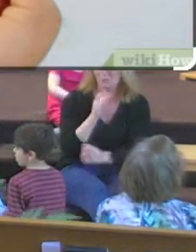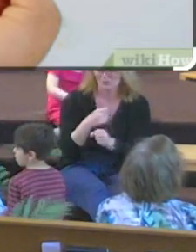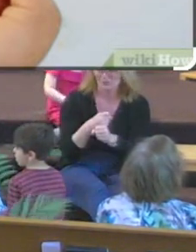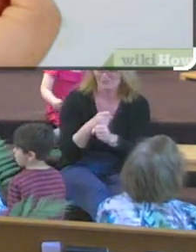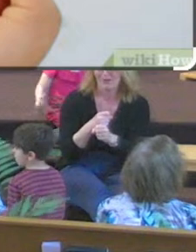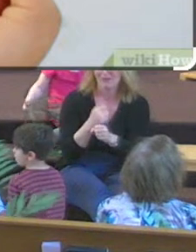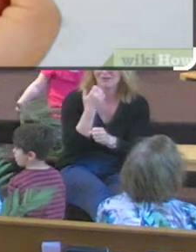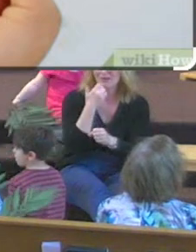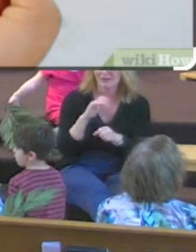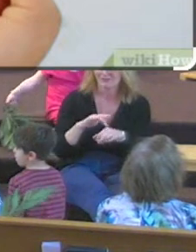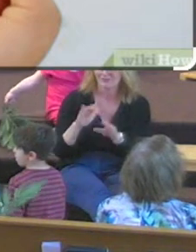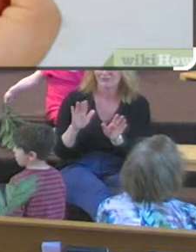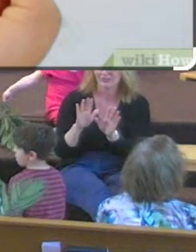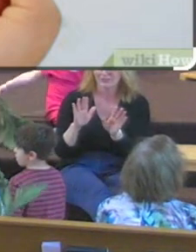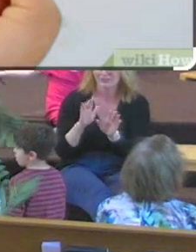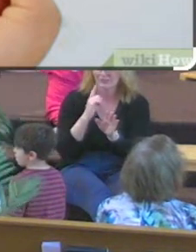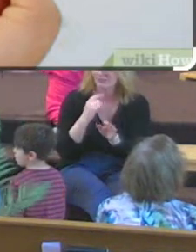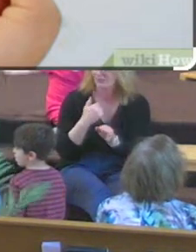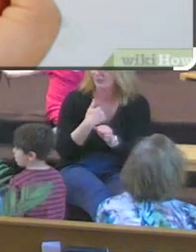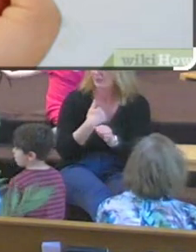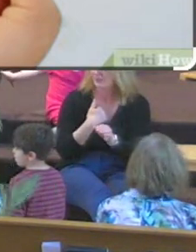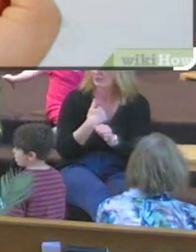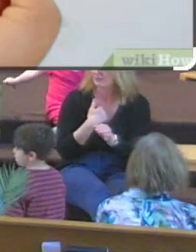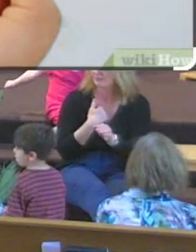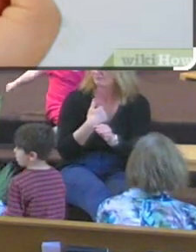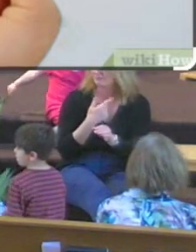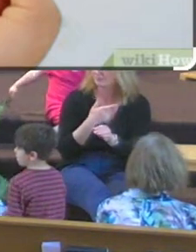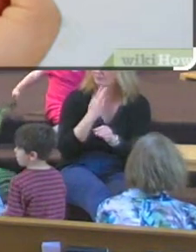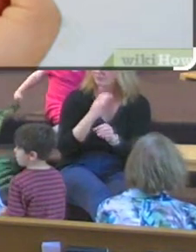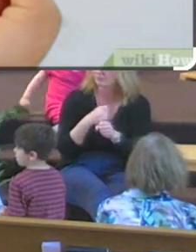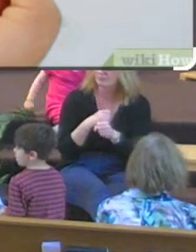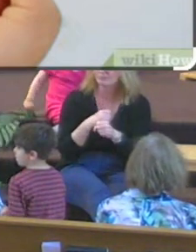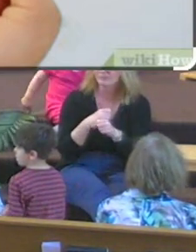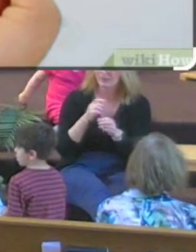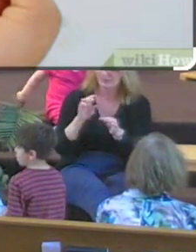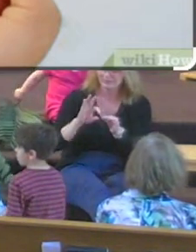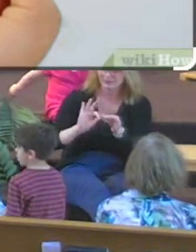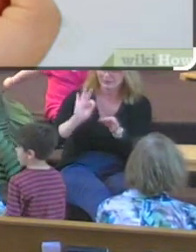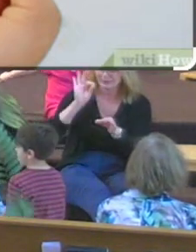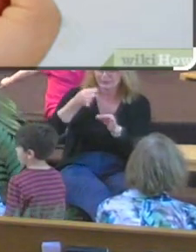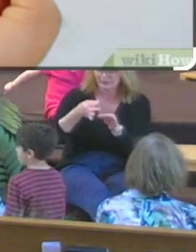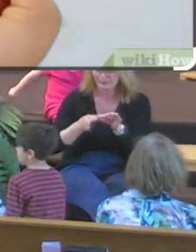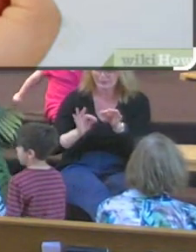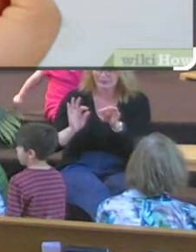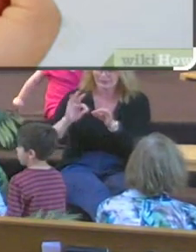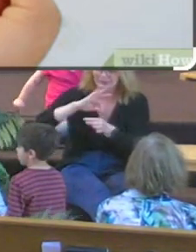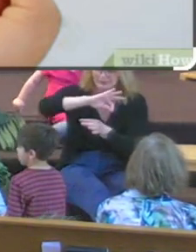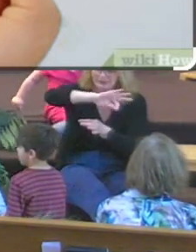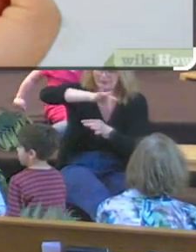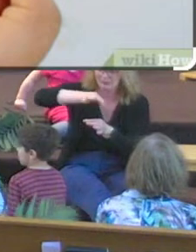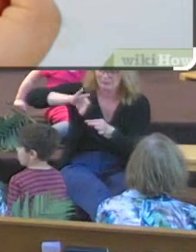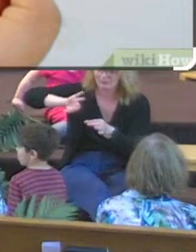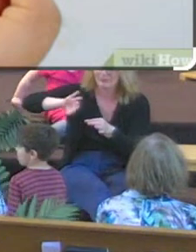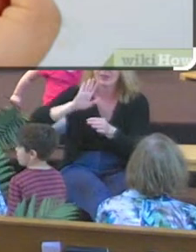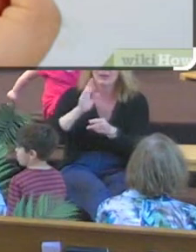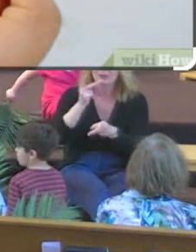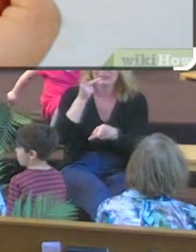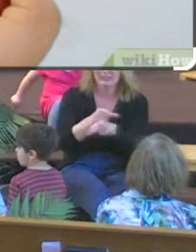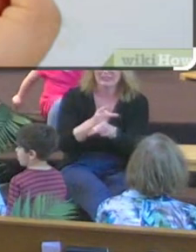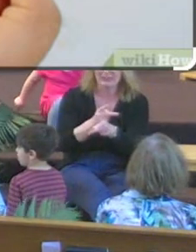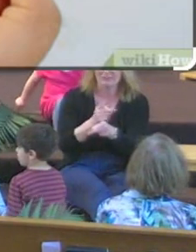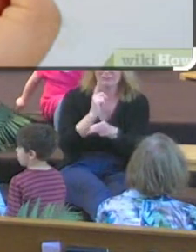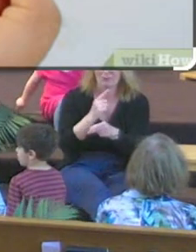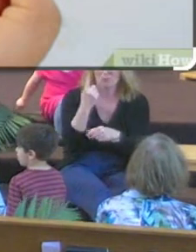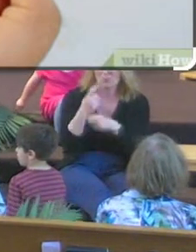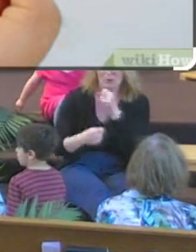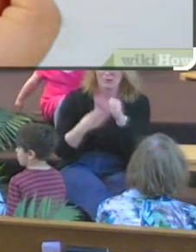longer with me. She's up there with Jesus. But she used to make a palm, and I'd keep it all year, a palm cross, and I'd keep it all year until the next year.